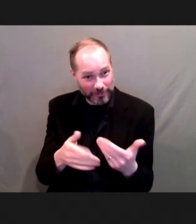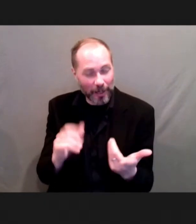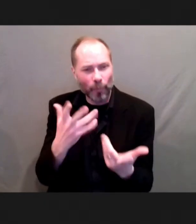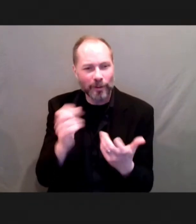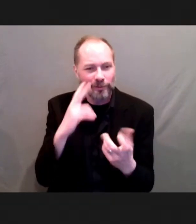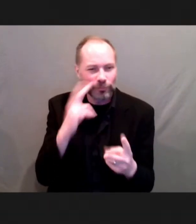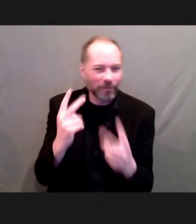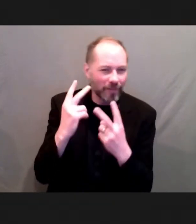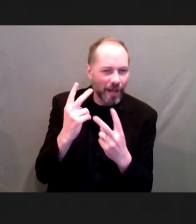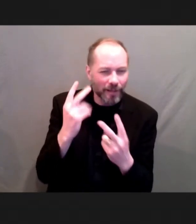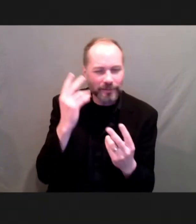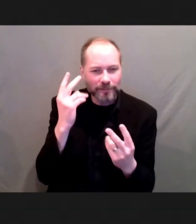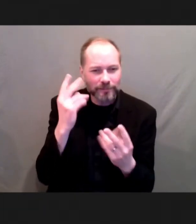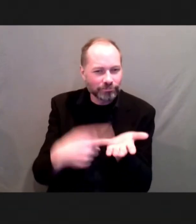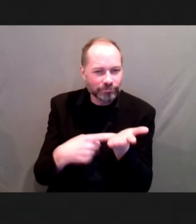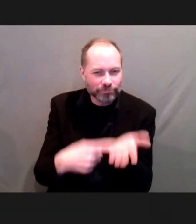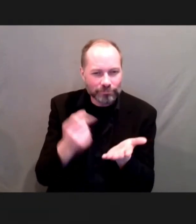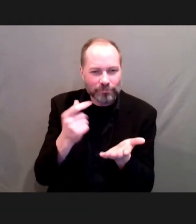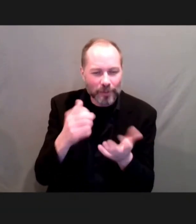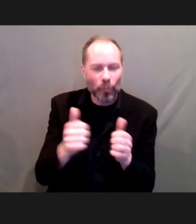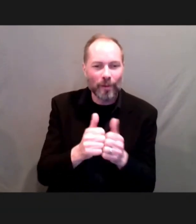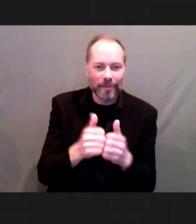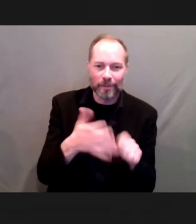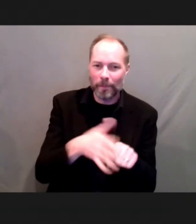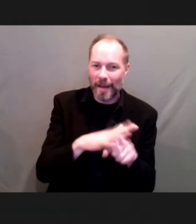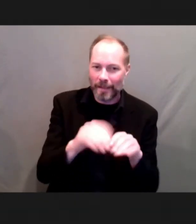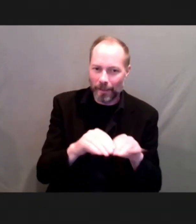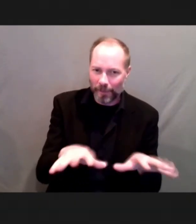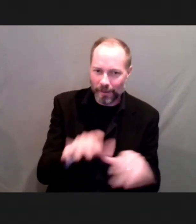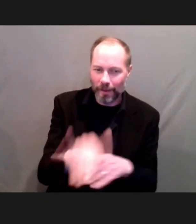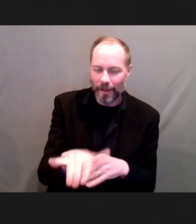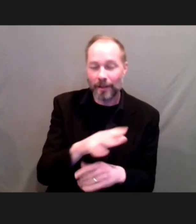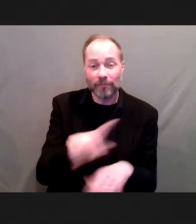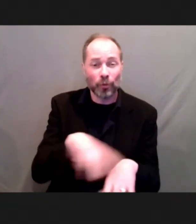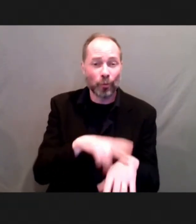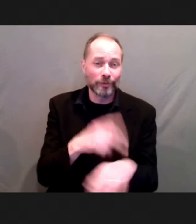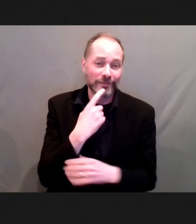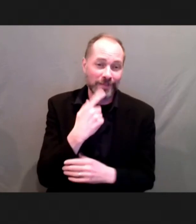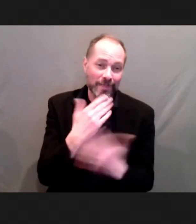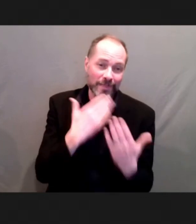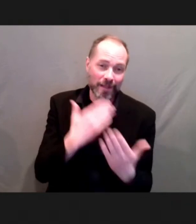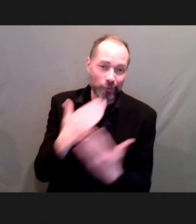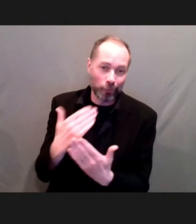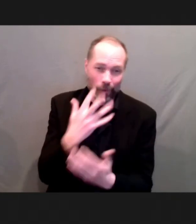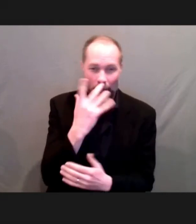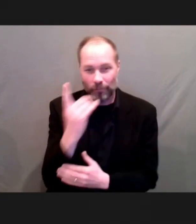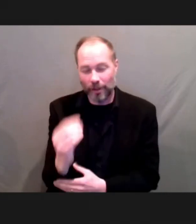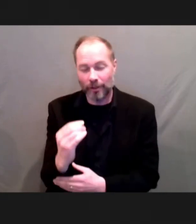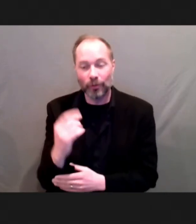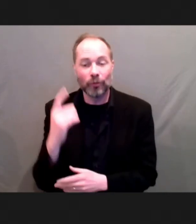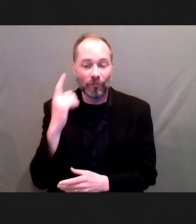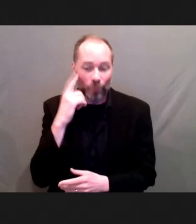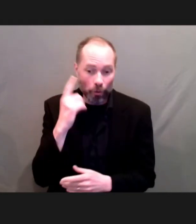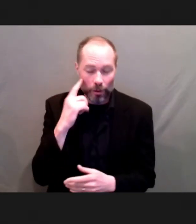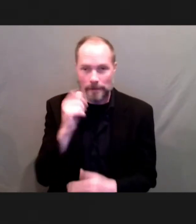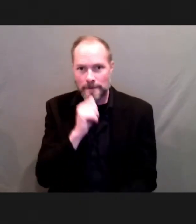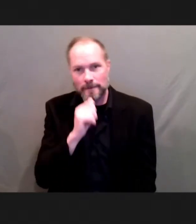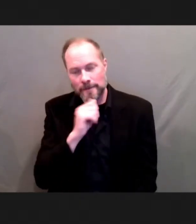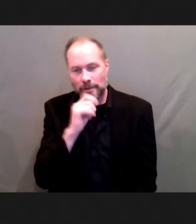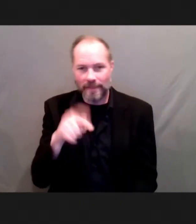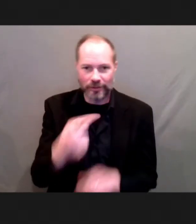on where we are in the pandemic, and of course to say thank you, Colorado, for weathering this year better than